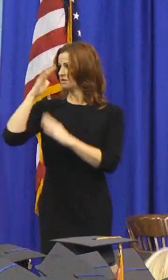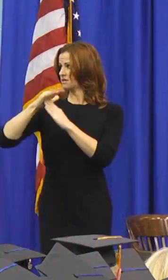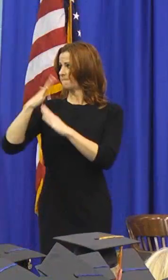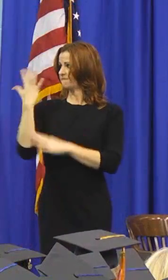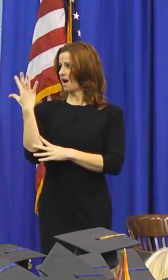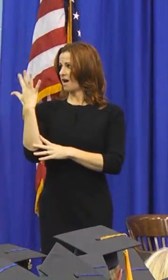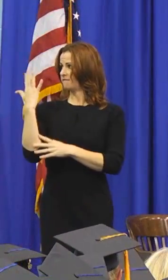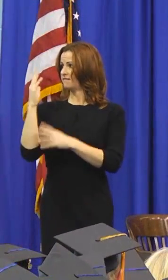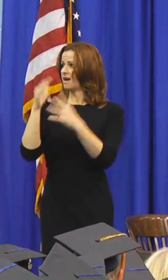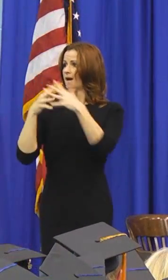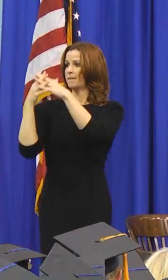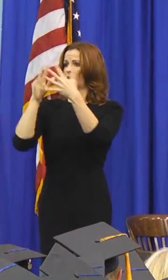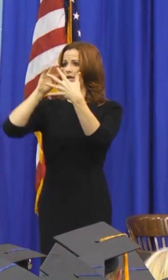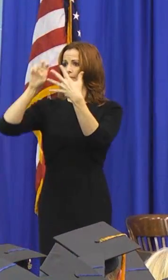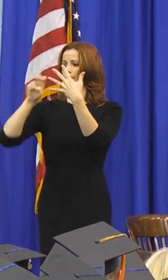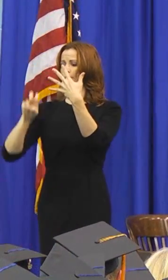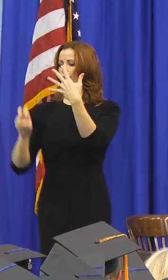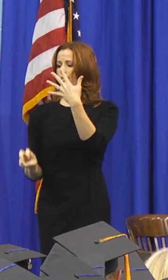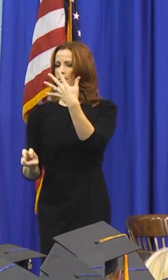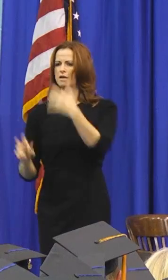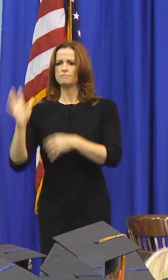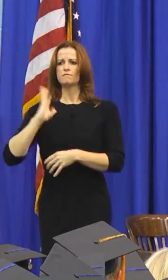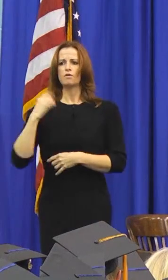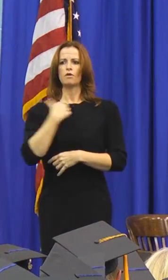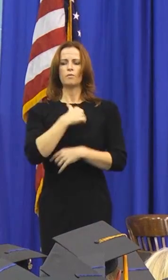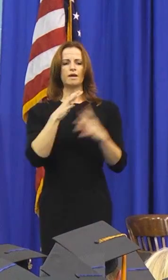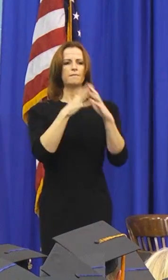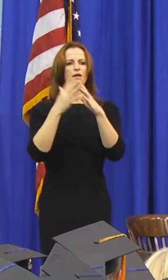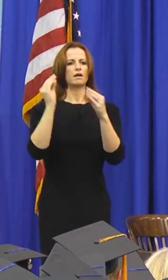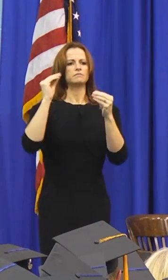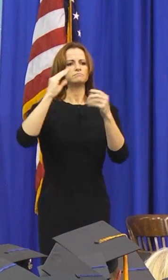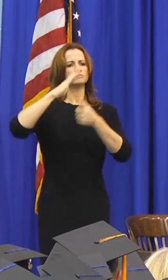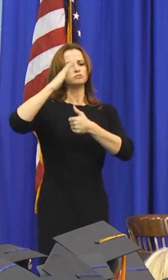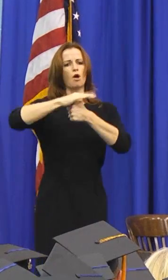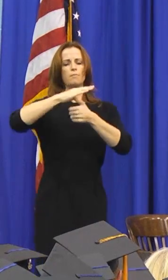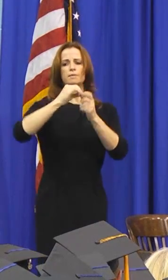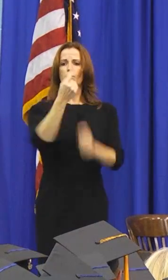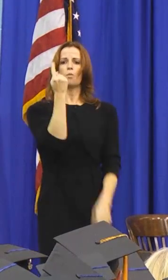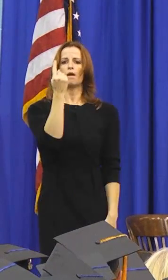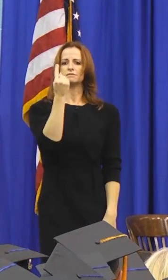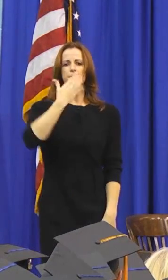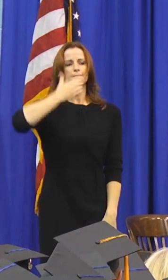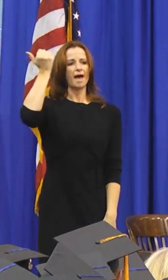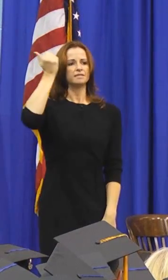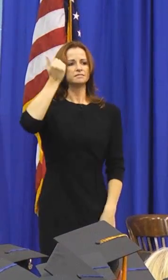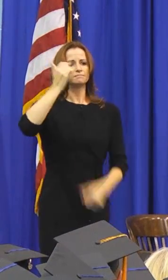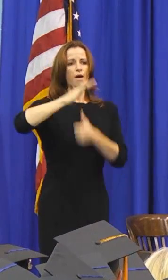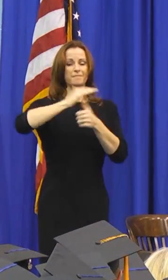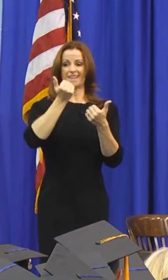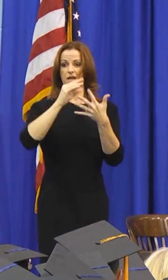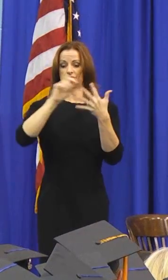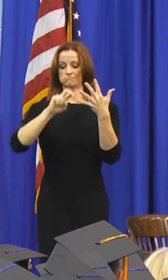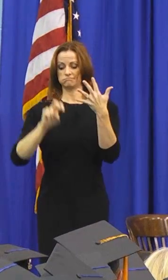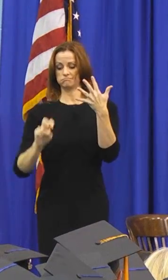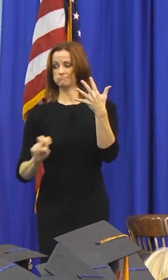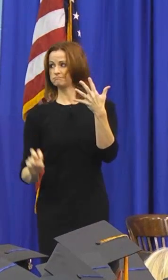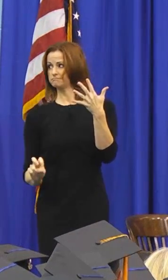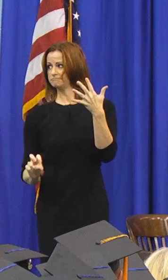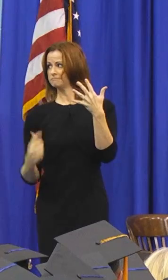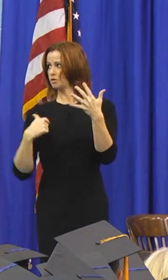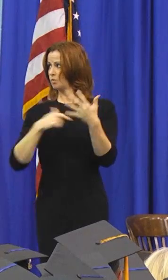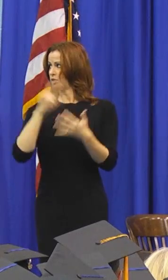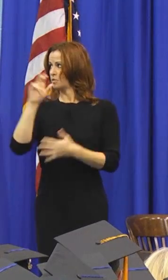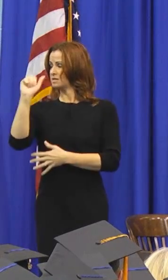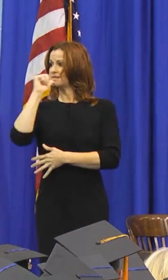was a time when we were number one in economic status, but we're not there anymore. And that's why the challenge is so great for